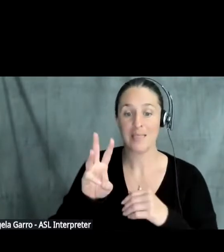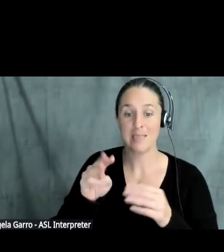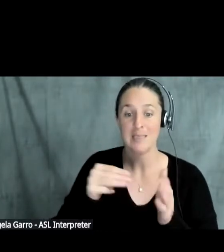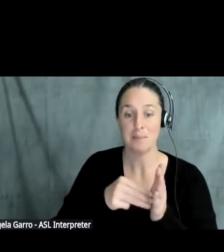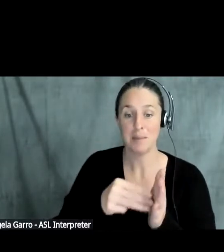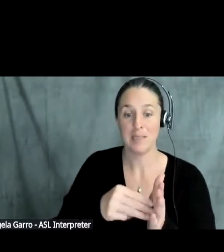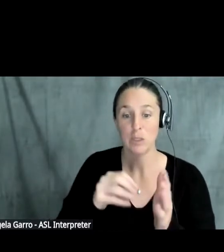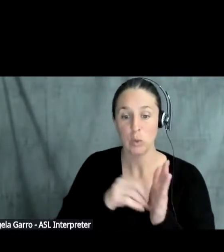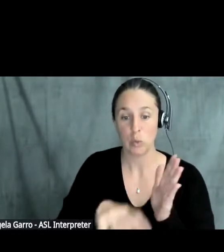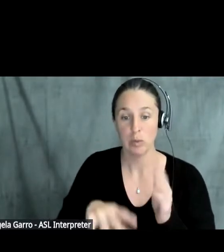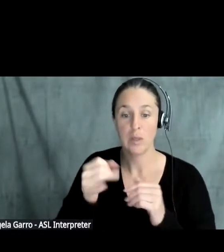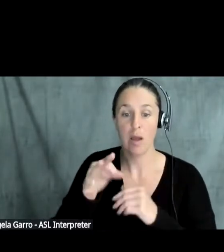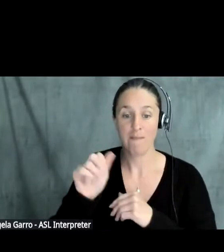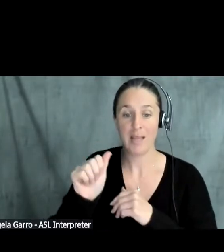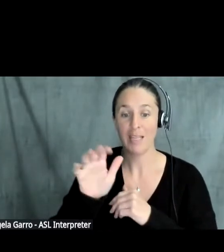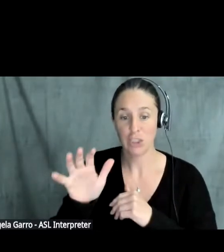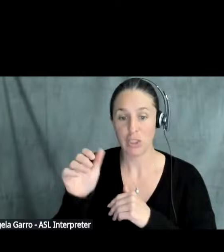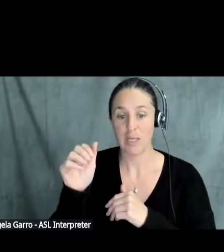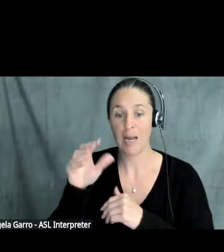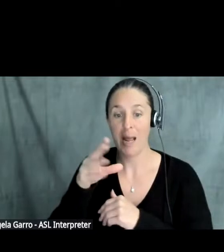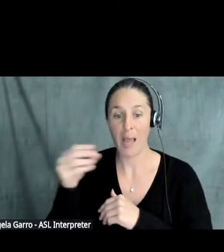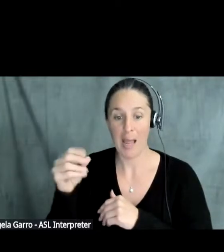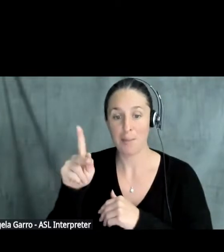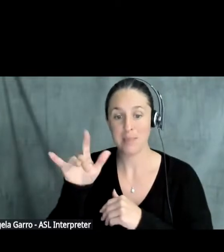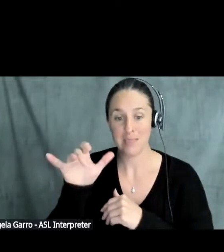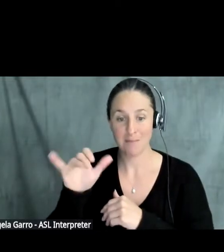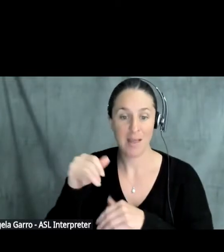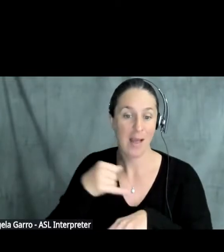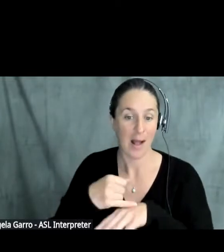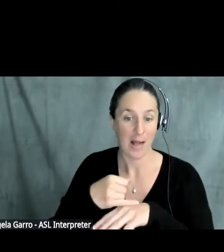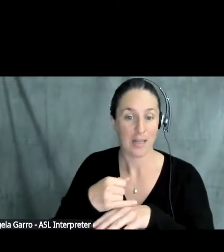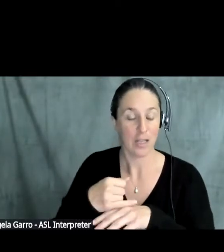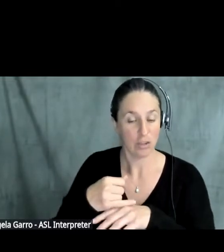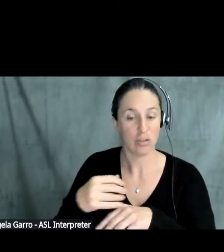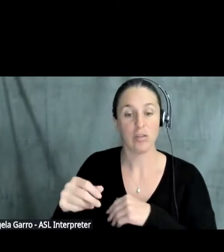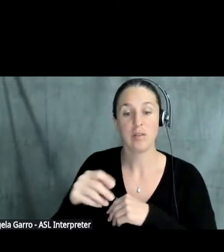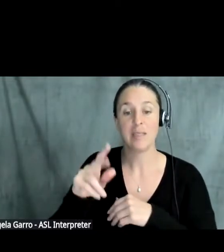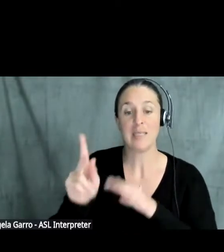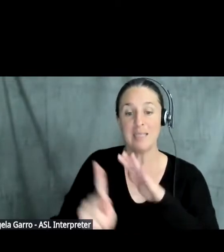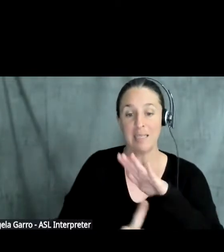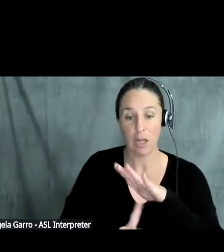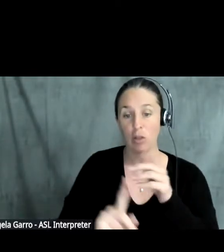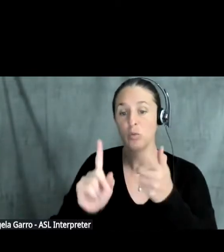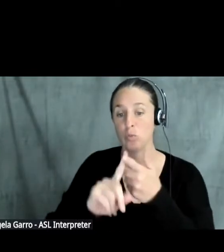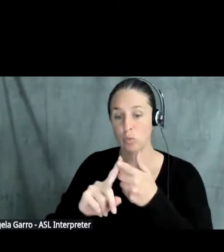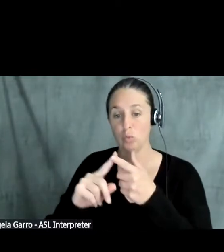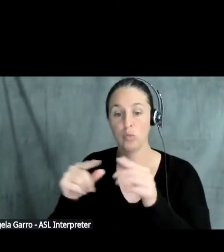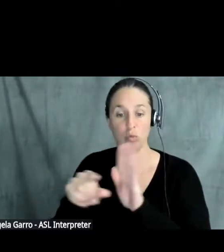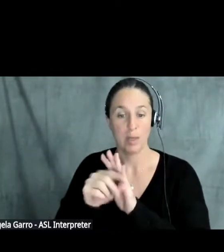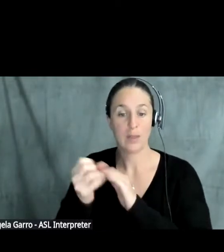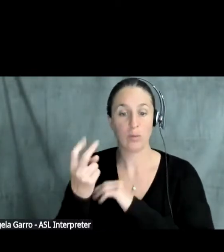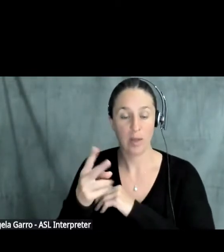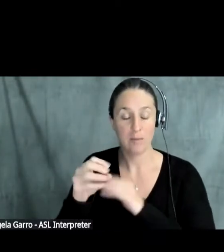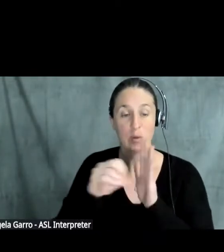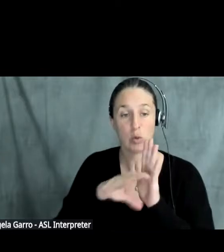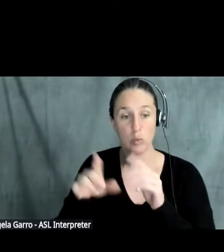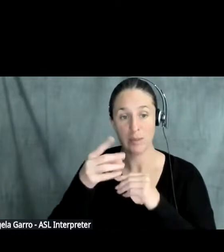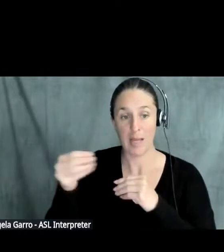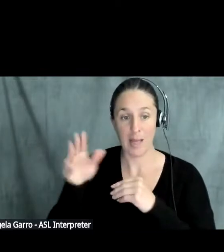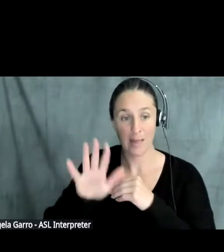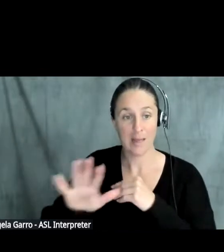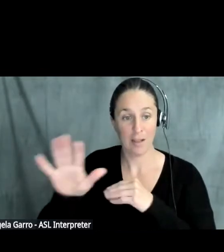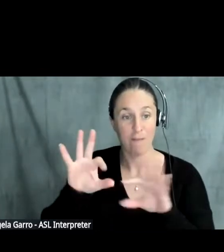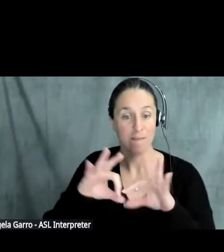and Pacific Islander descent, kindergarteners through grade 12. These students and their families reflect the